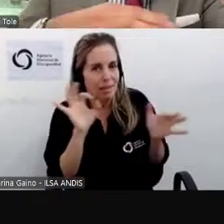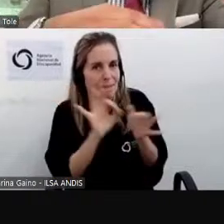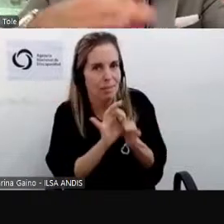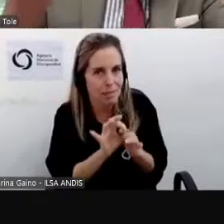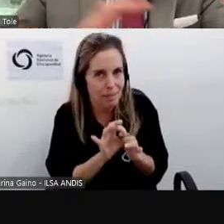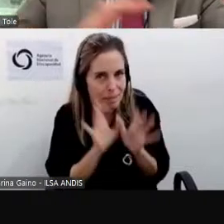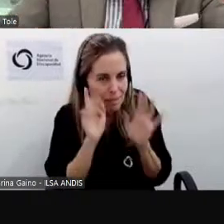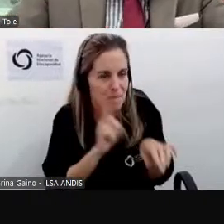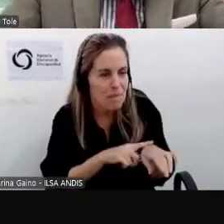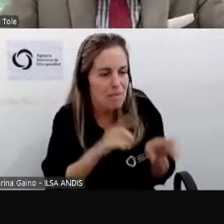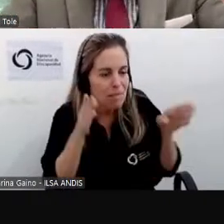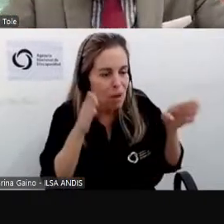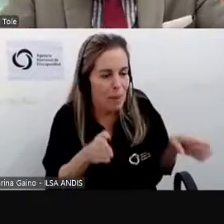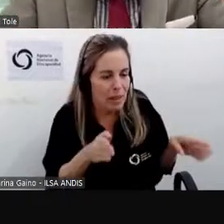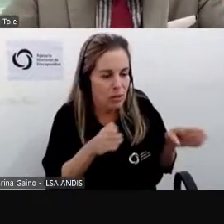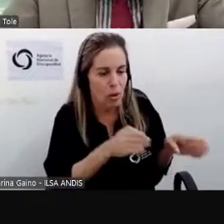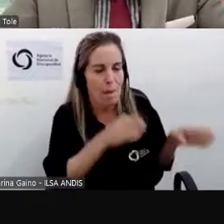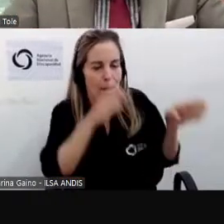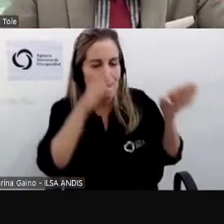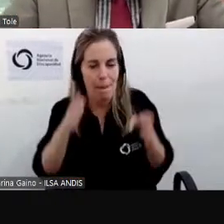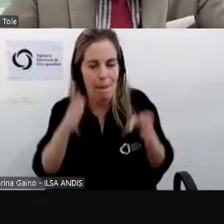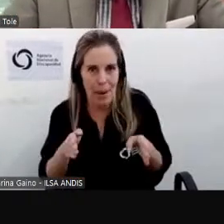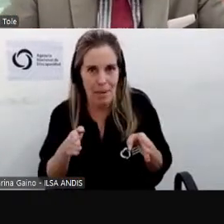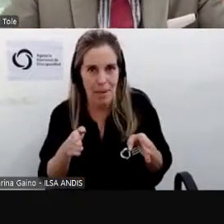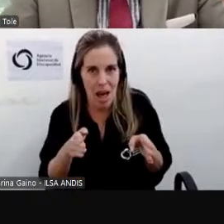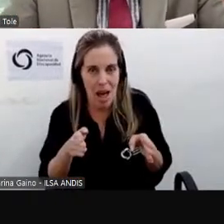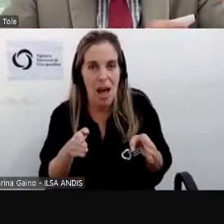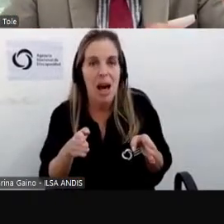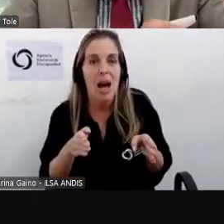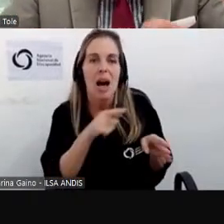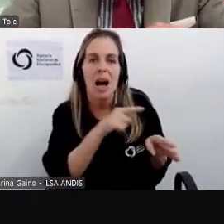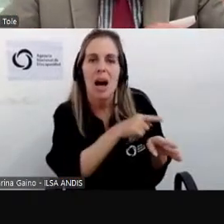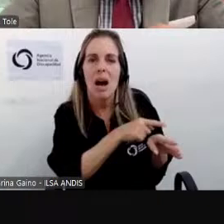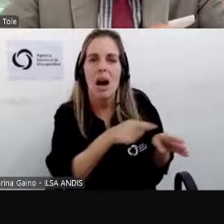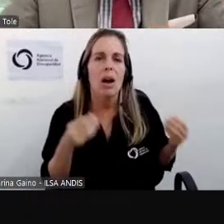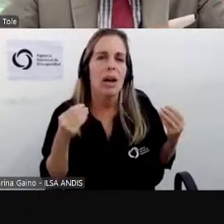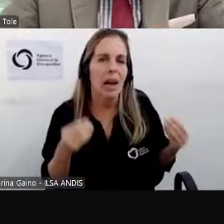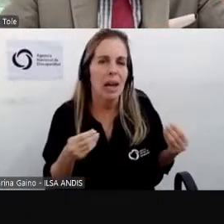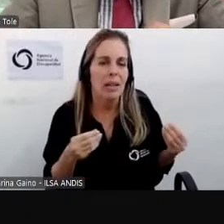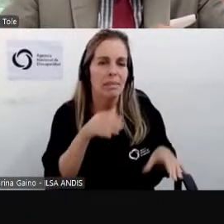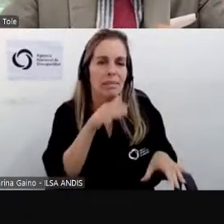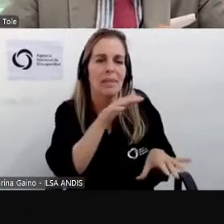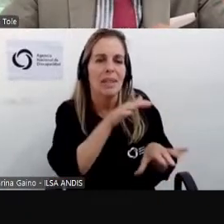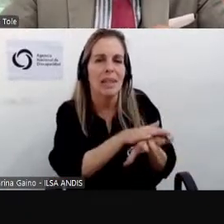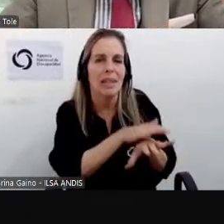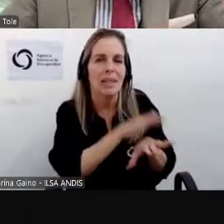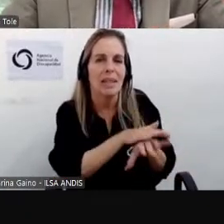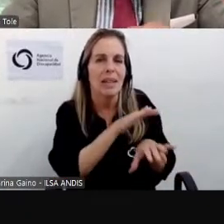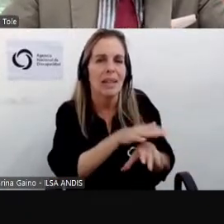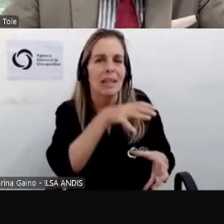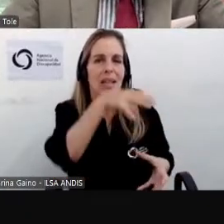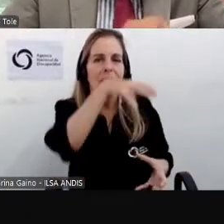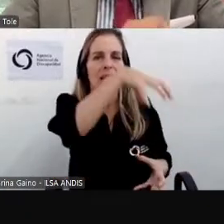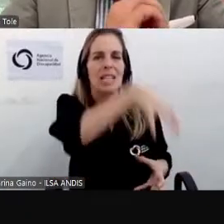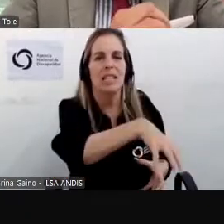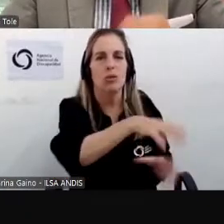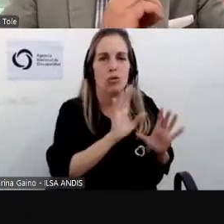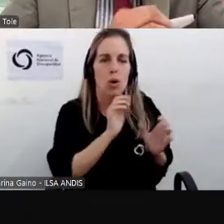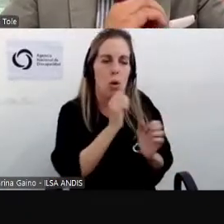but is sort of the prior stage to this process, is the